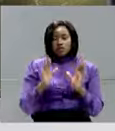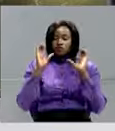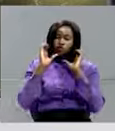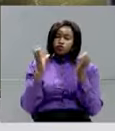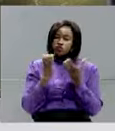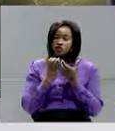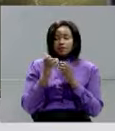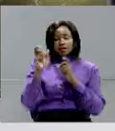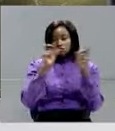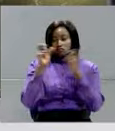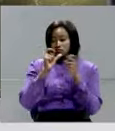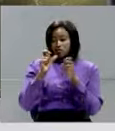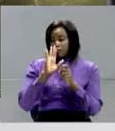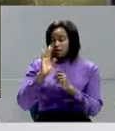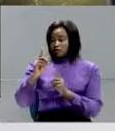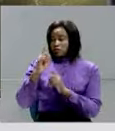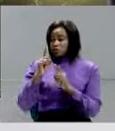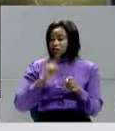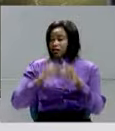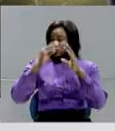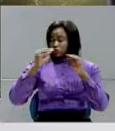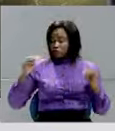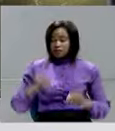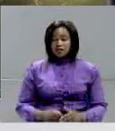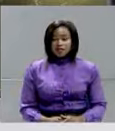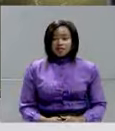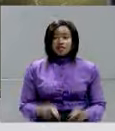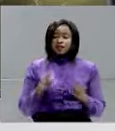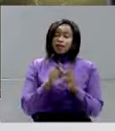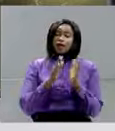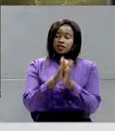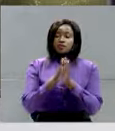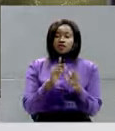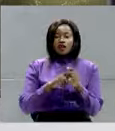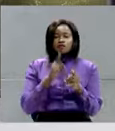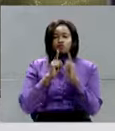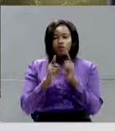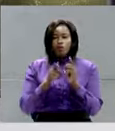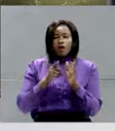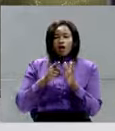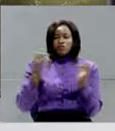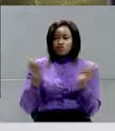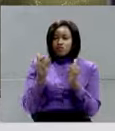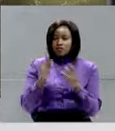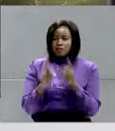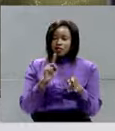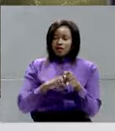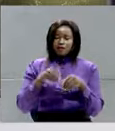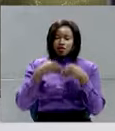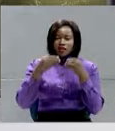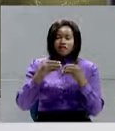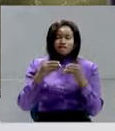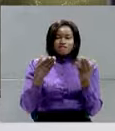their security during this festive season. Archbishop Bachenga revealed this while addressing the press while delivering his Christmas message at